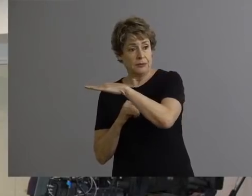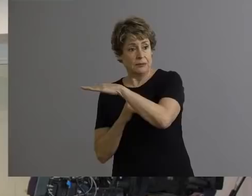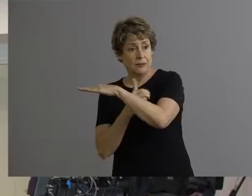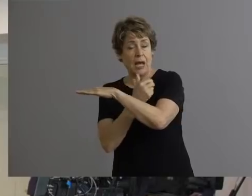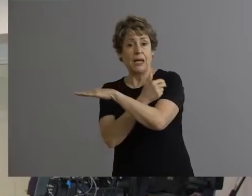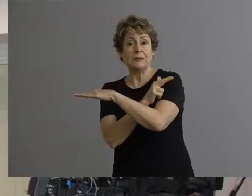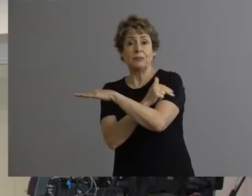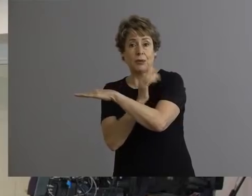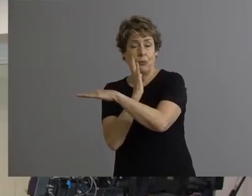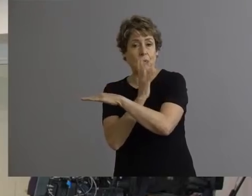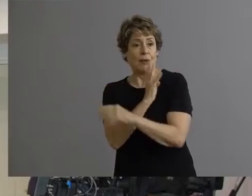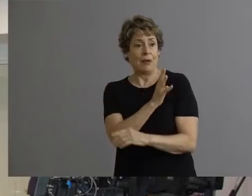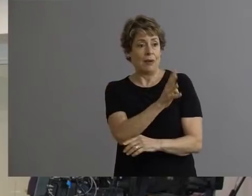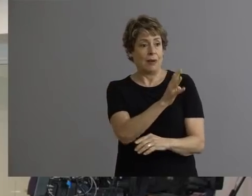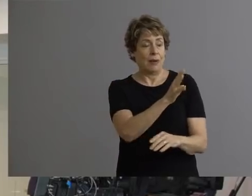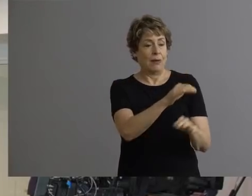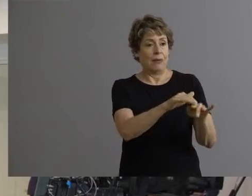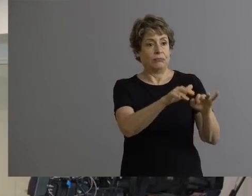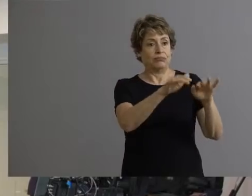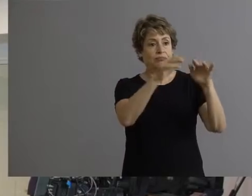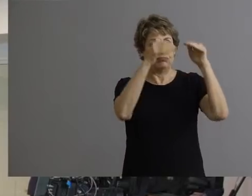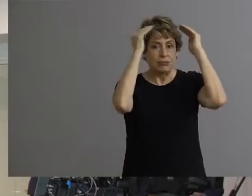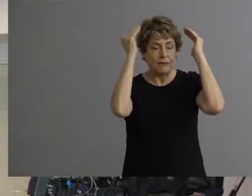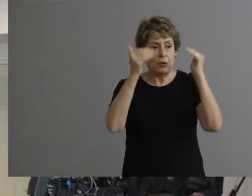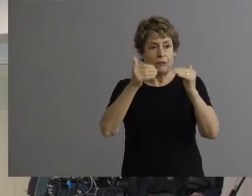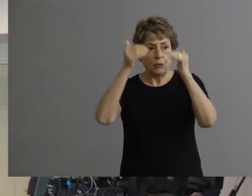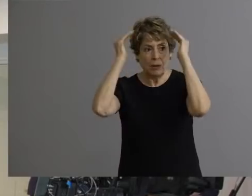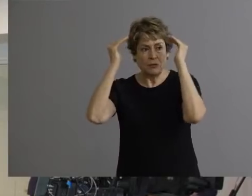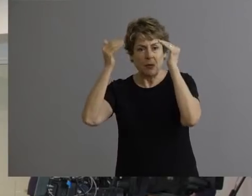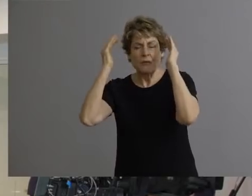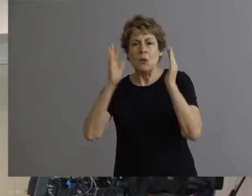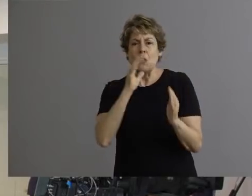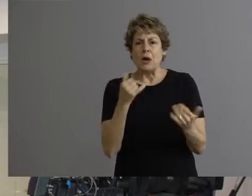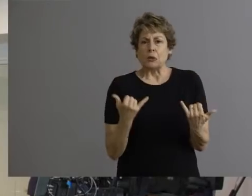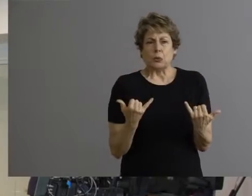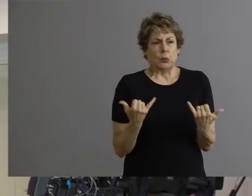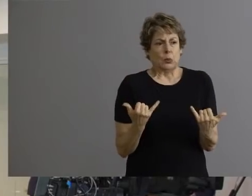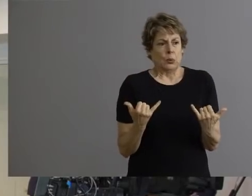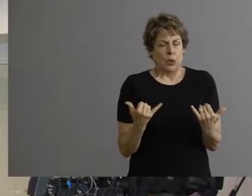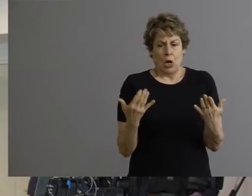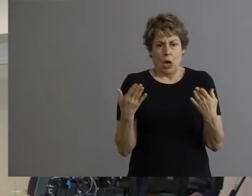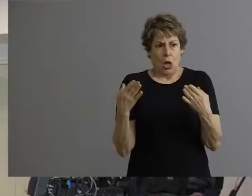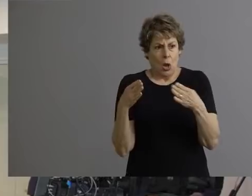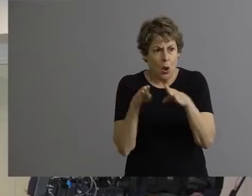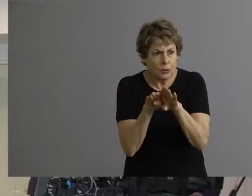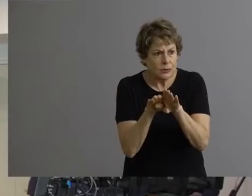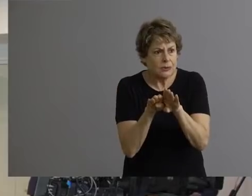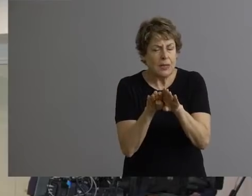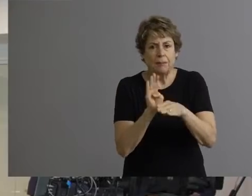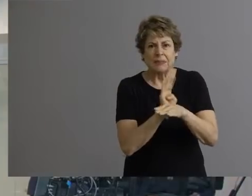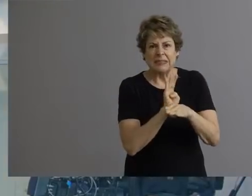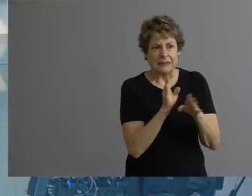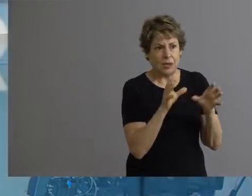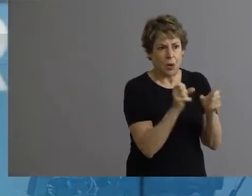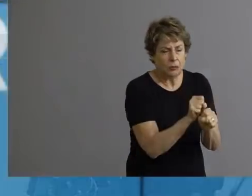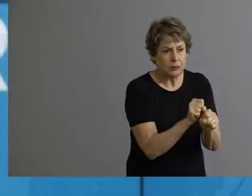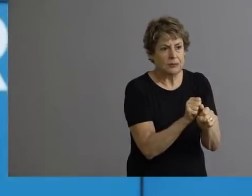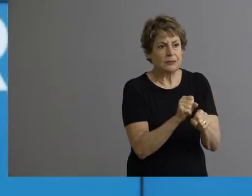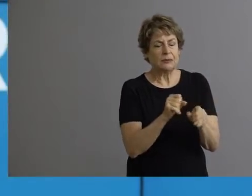So why aren't you shutting down the economy now or taking more dramatic steps to stop this major spread?